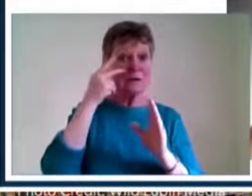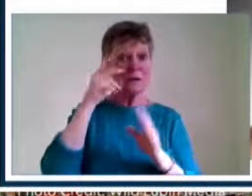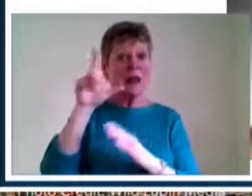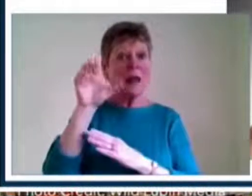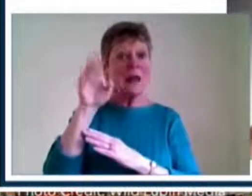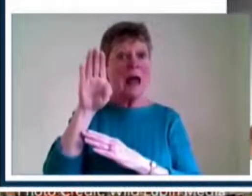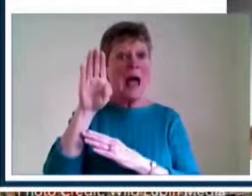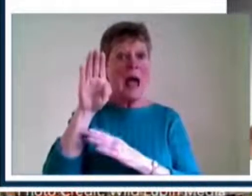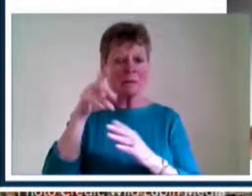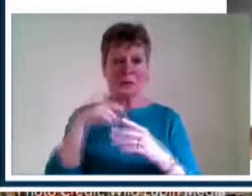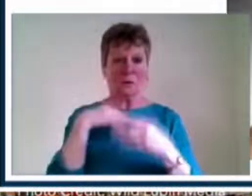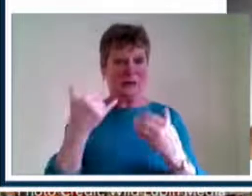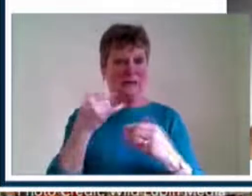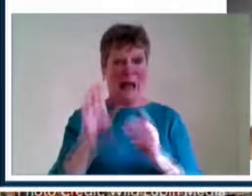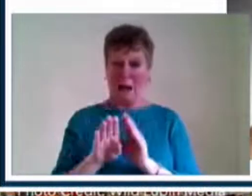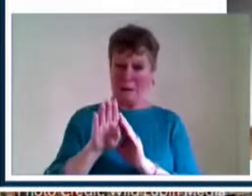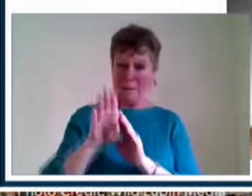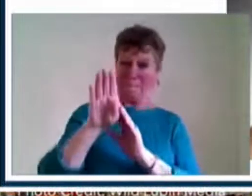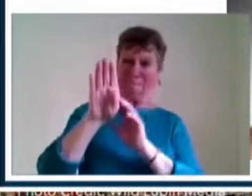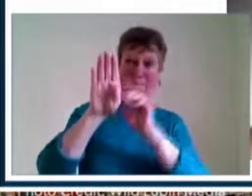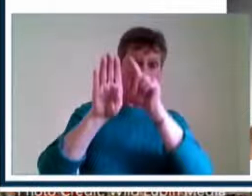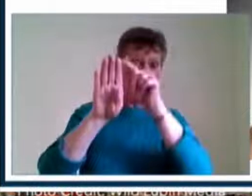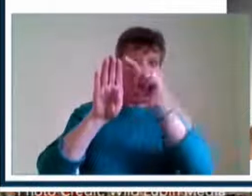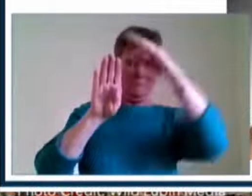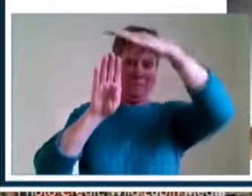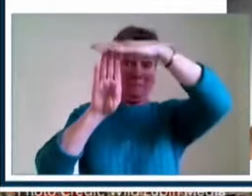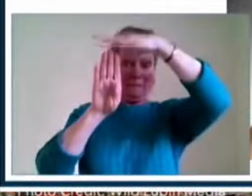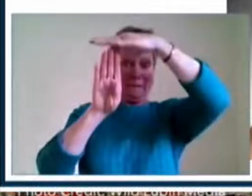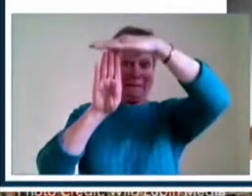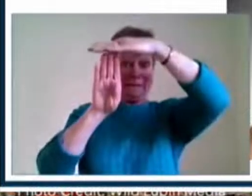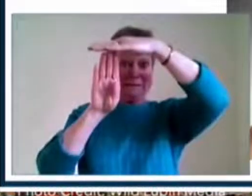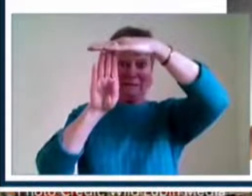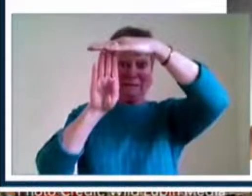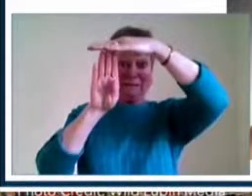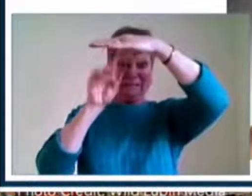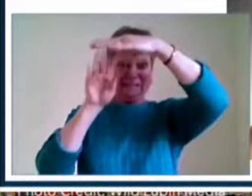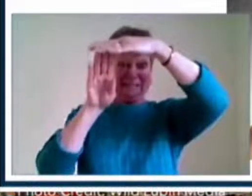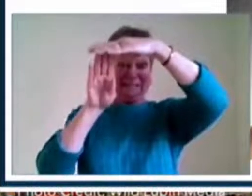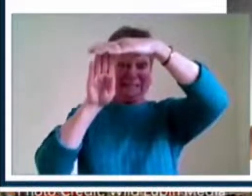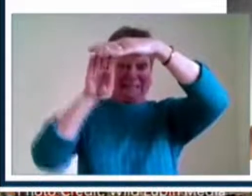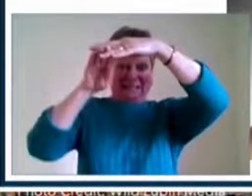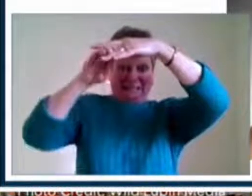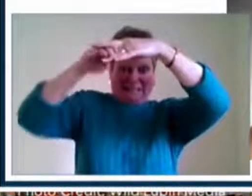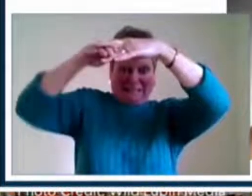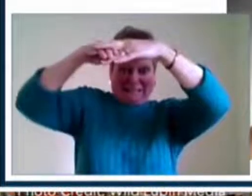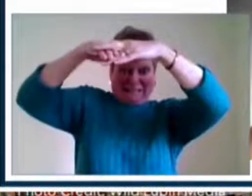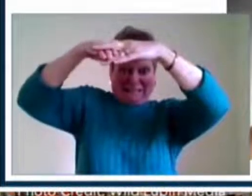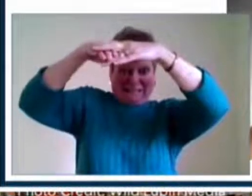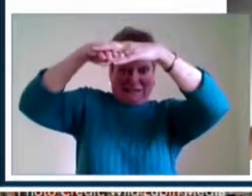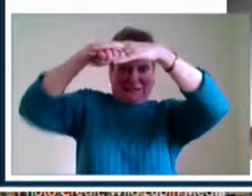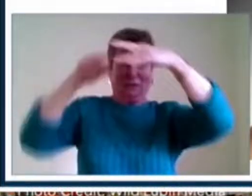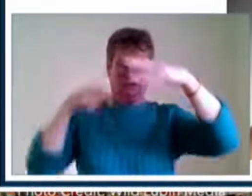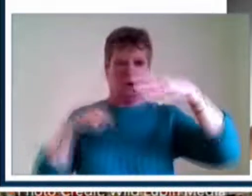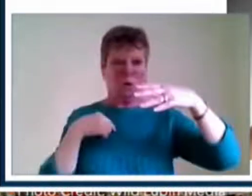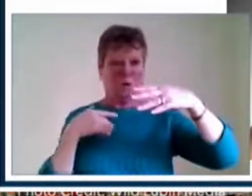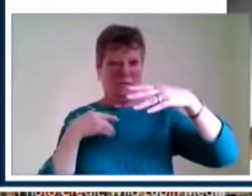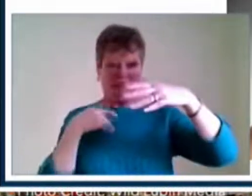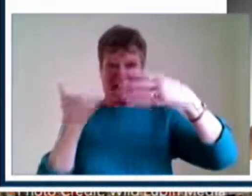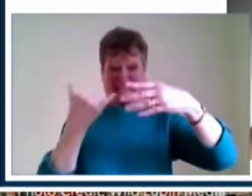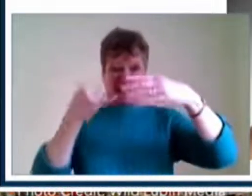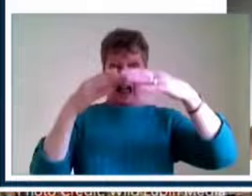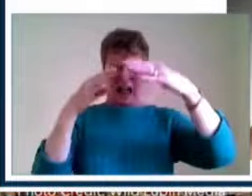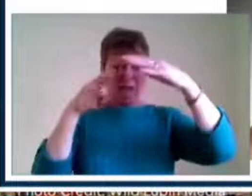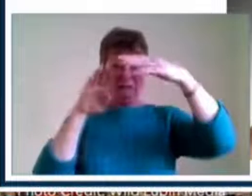past the peak. But we know that there's a 2 to 3 week lag, and we're right now, we expect we're right in the middle of the peak